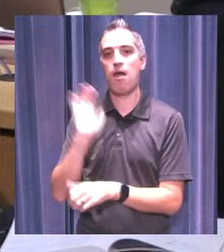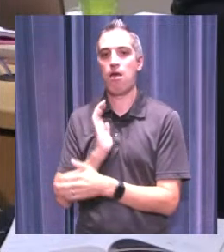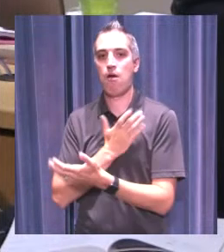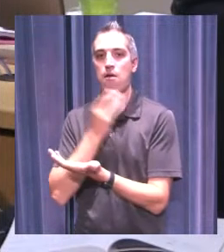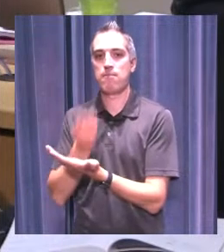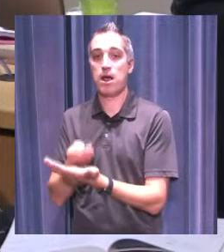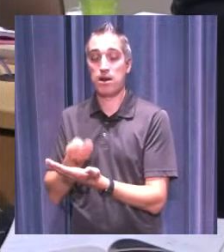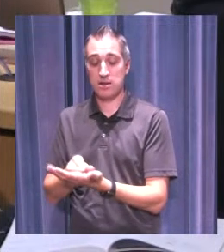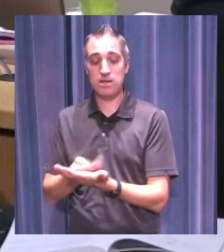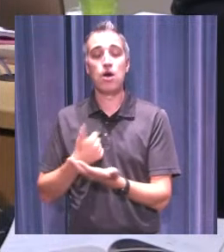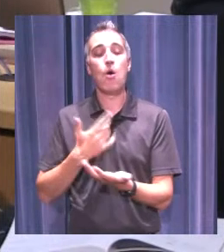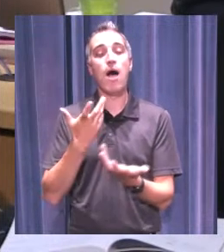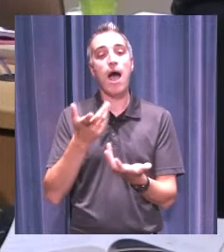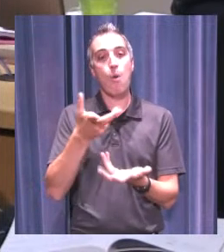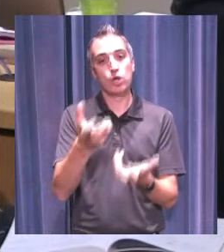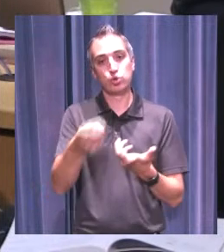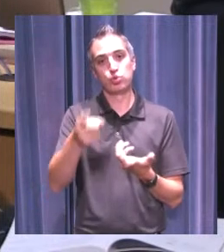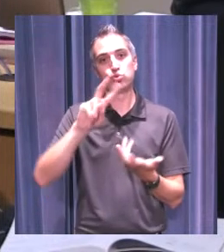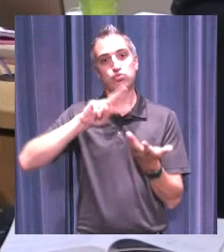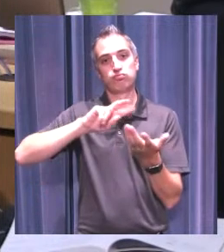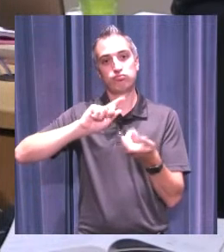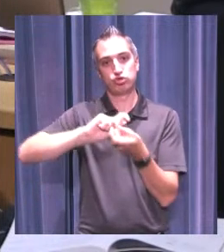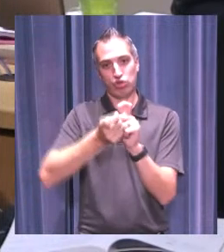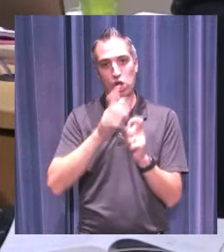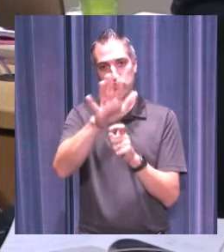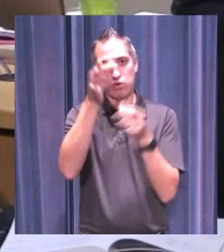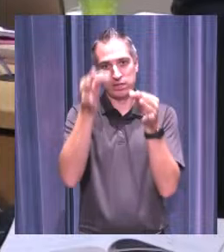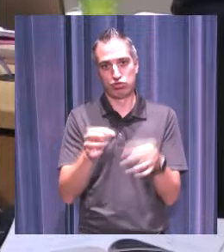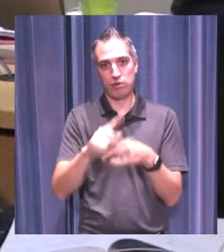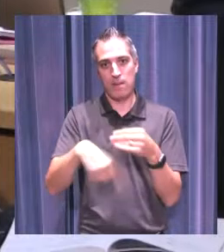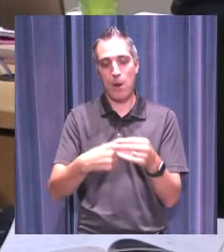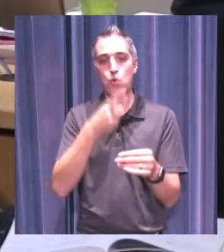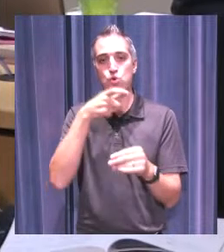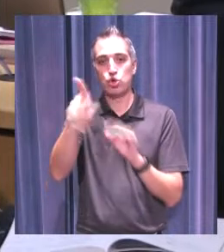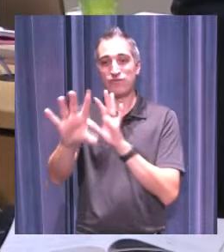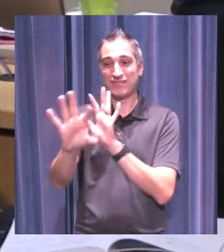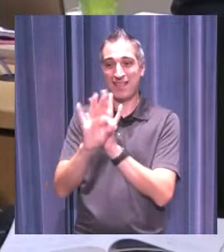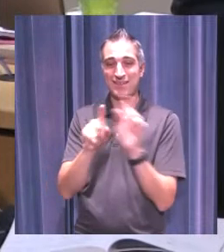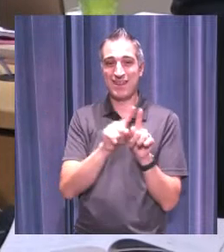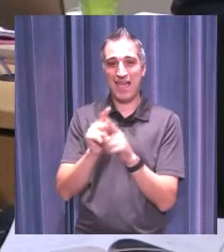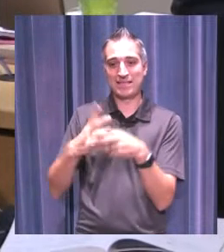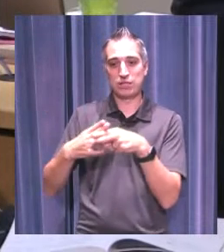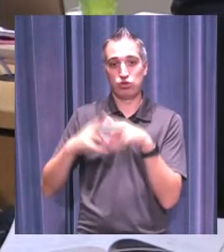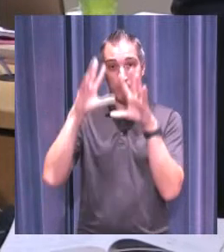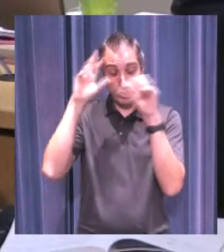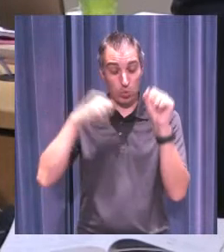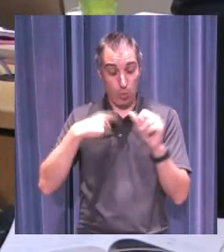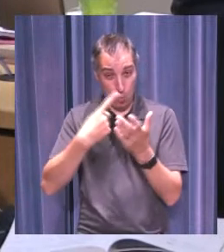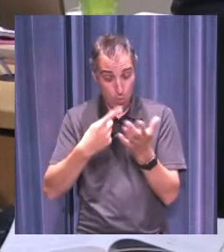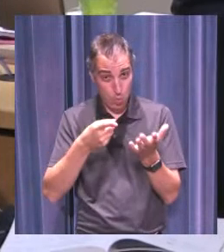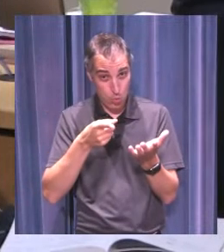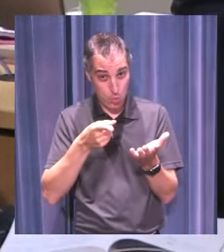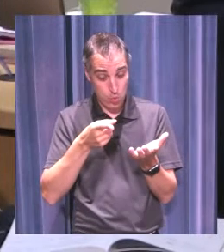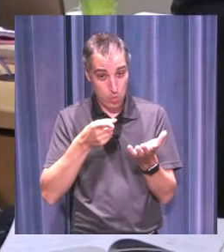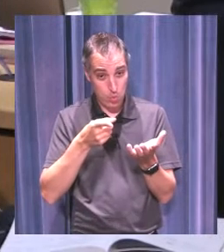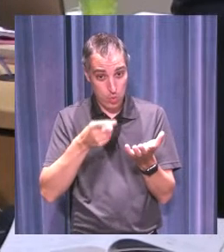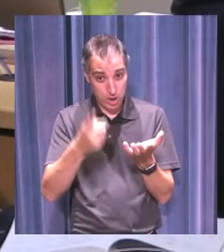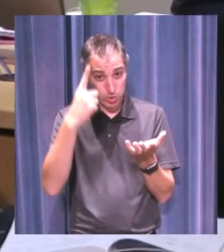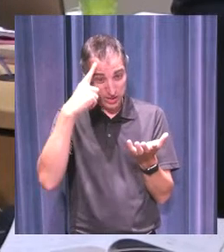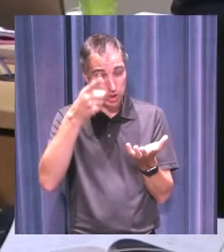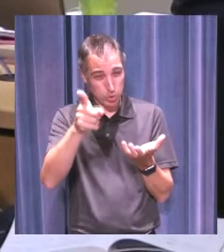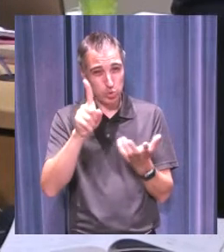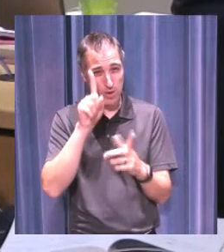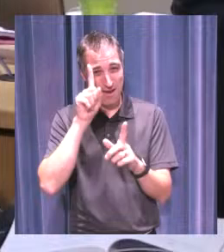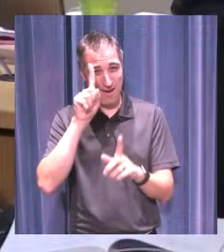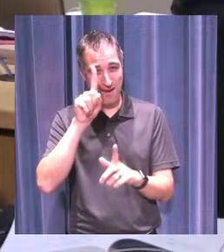on the person whom you selected as interim president. And while you think, I want you to ask